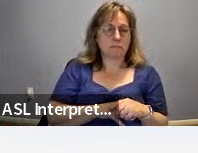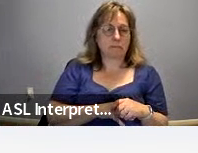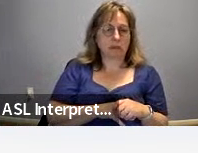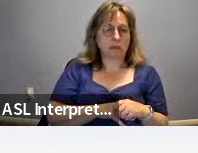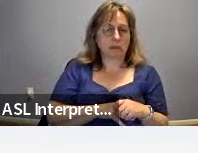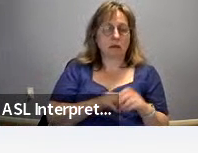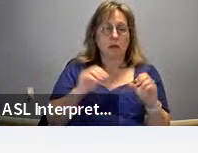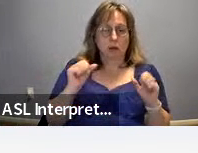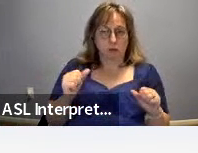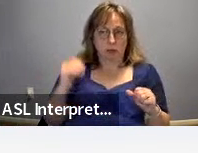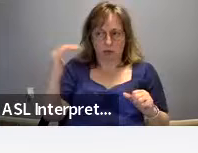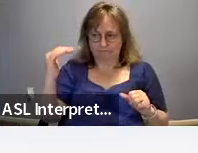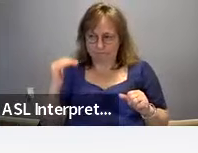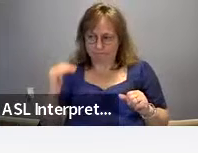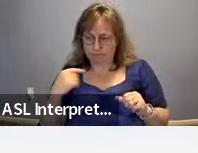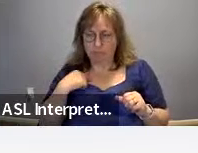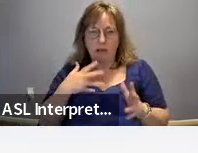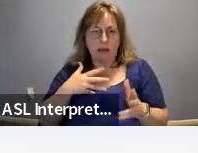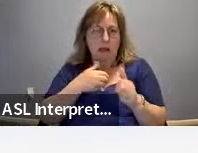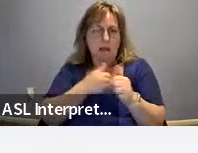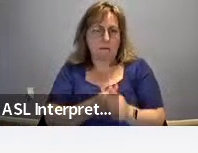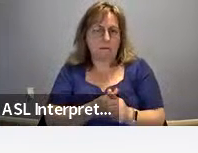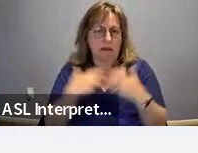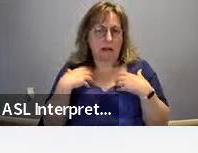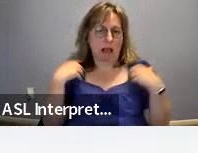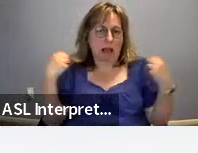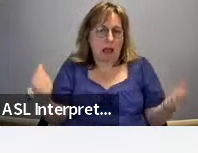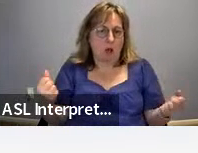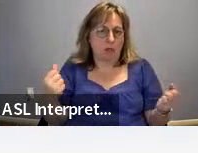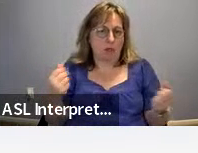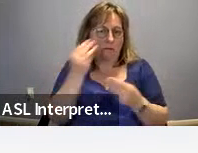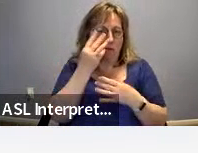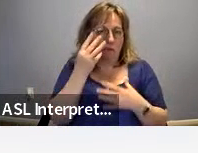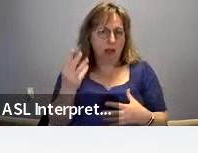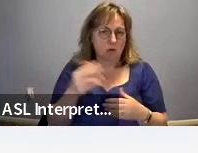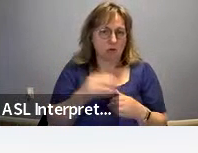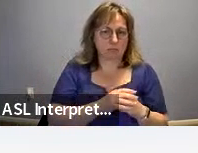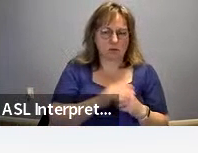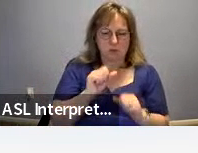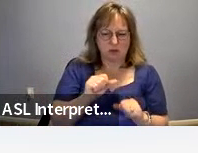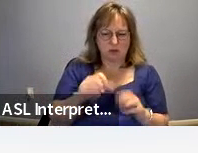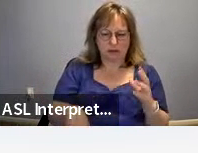You can also update your students' health information, completing a form just by clicking Add.